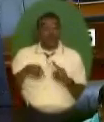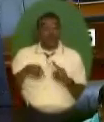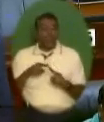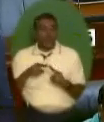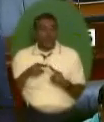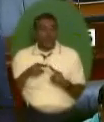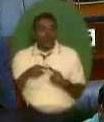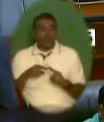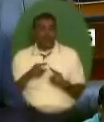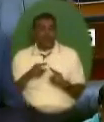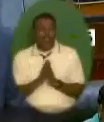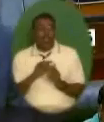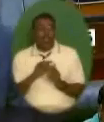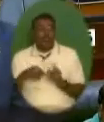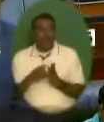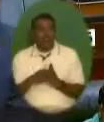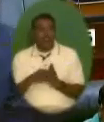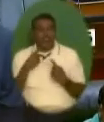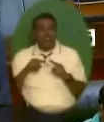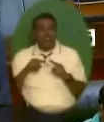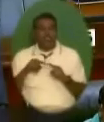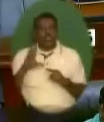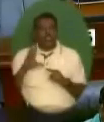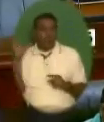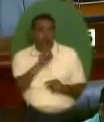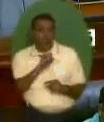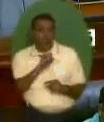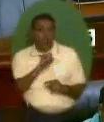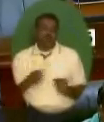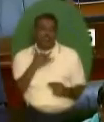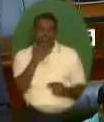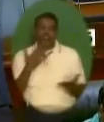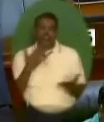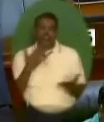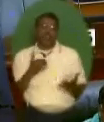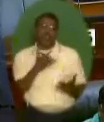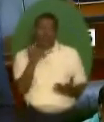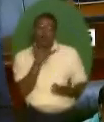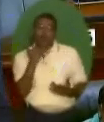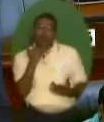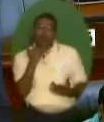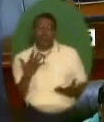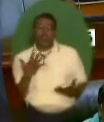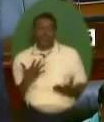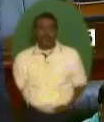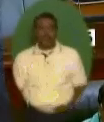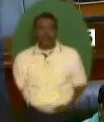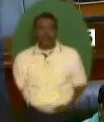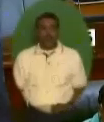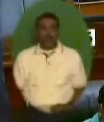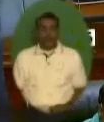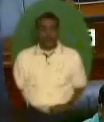admit that it was one of the misses. This was to be a